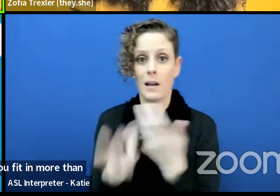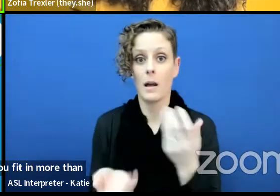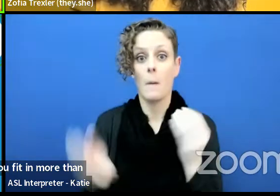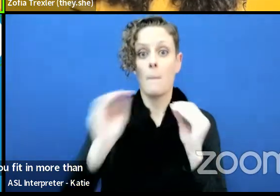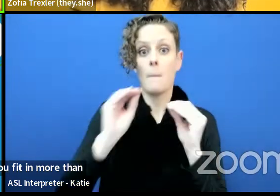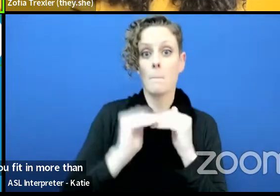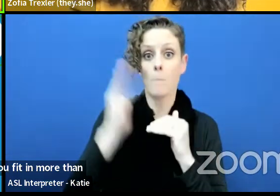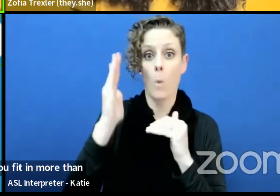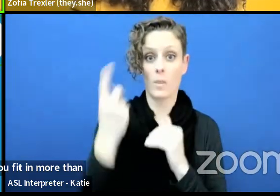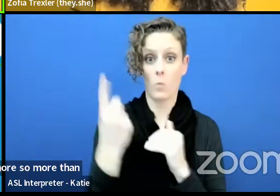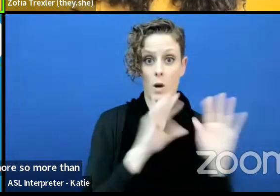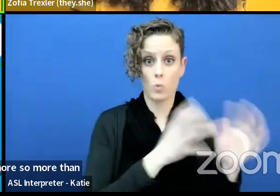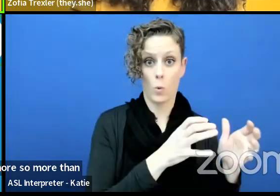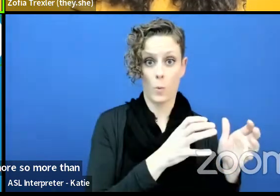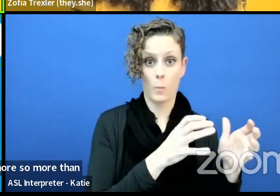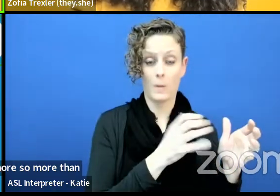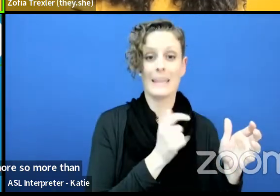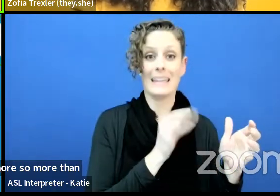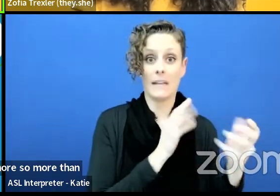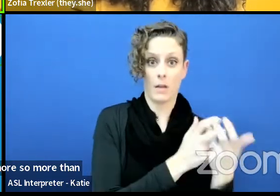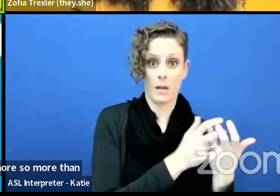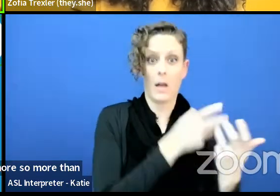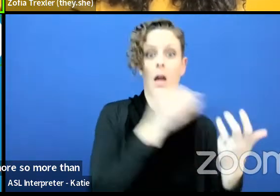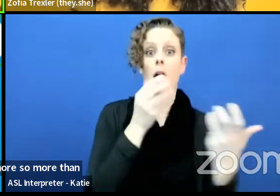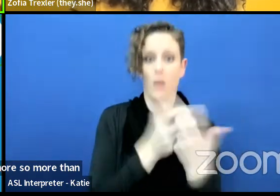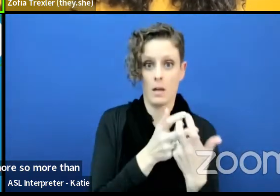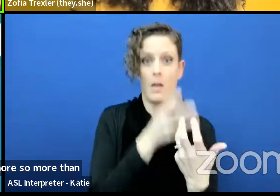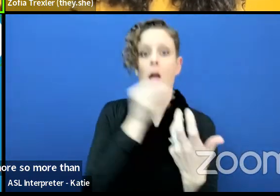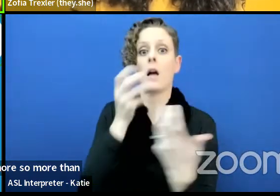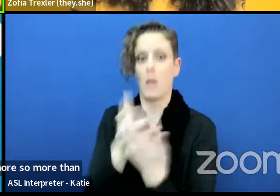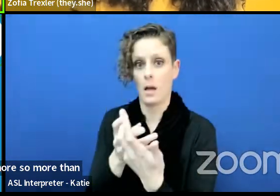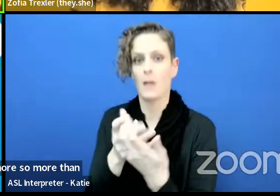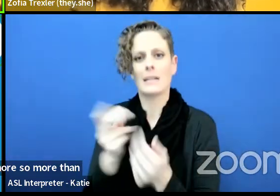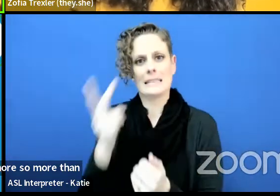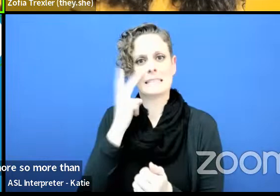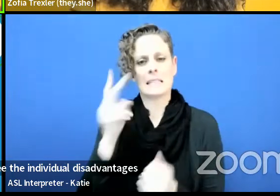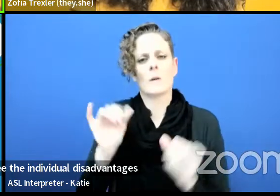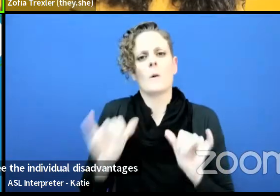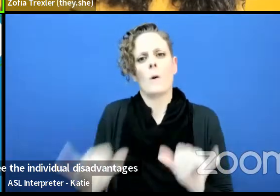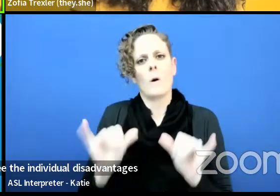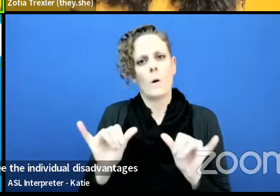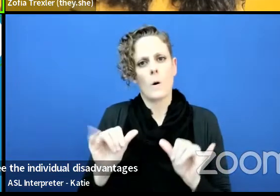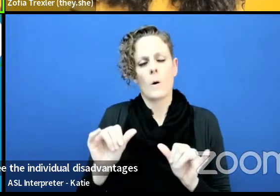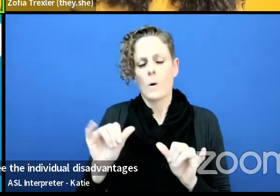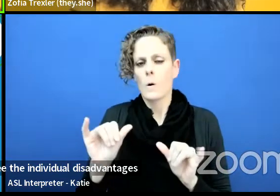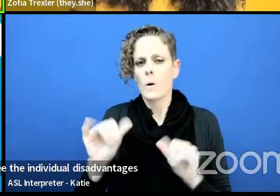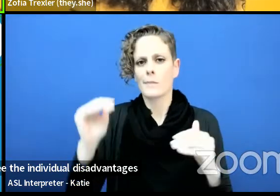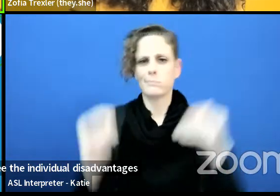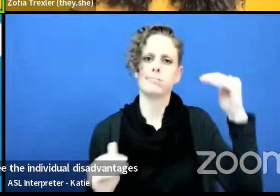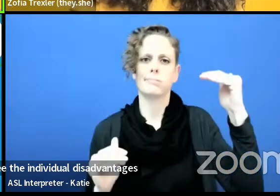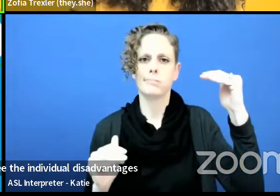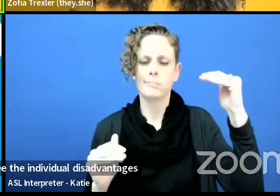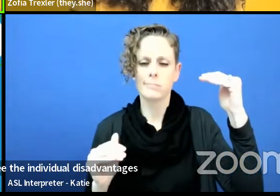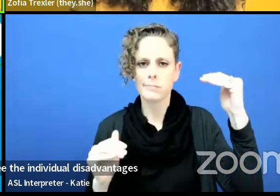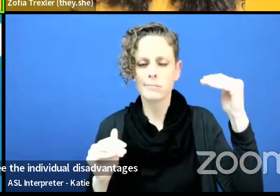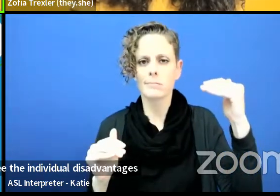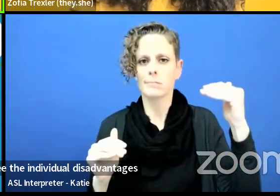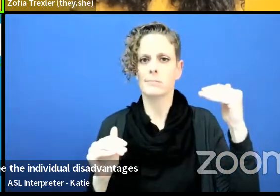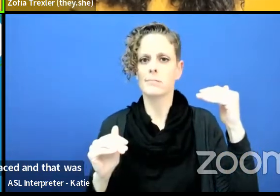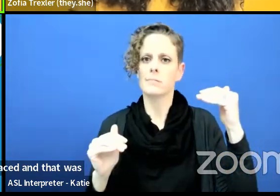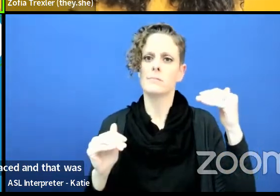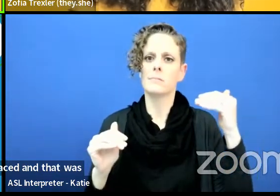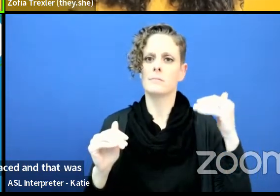the more you see the individual disadvantages that you have faced. And that was clearly